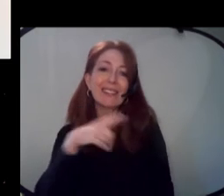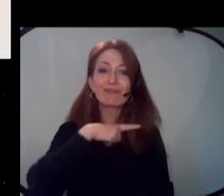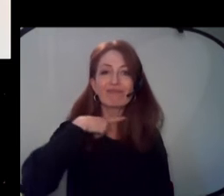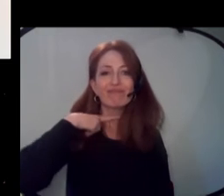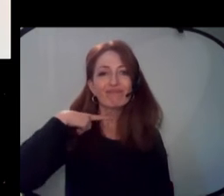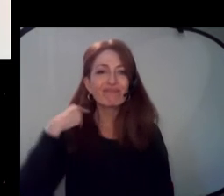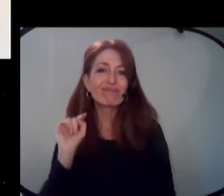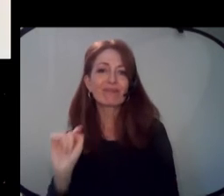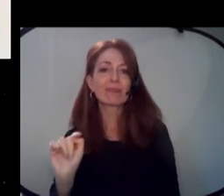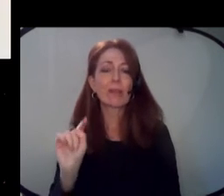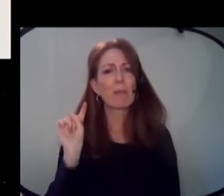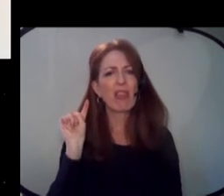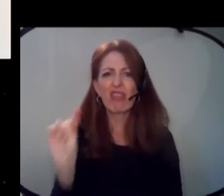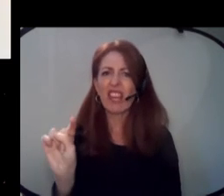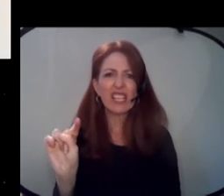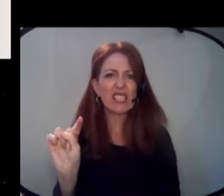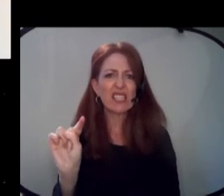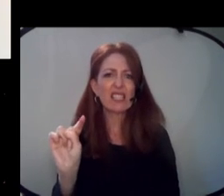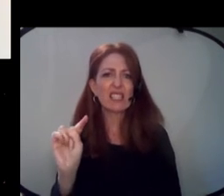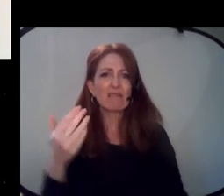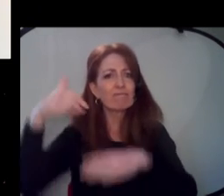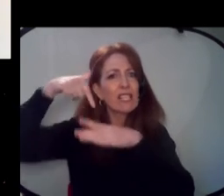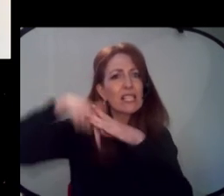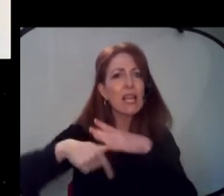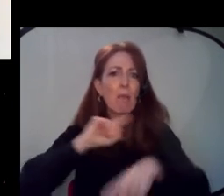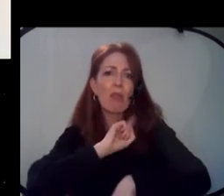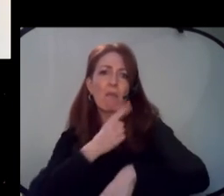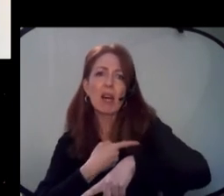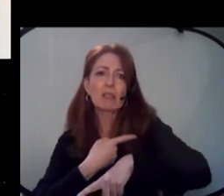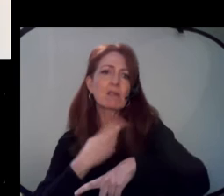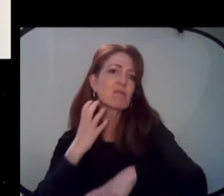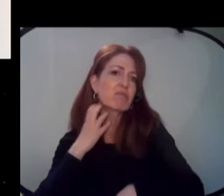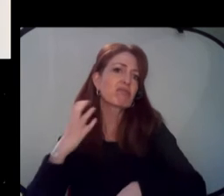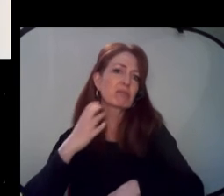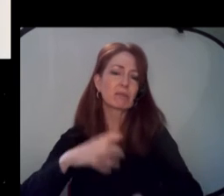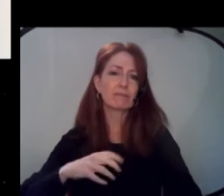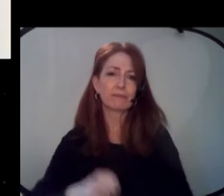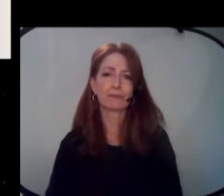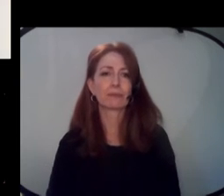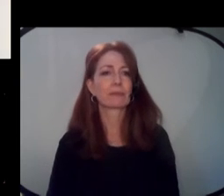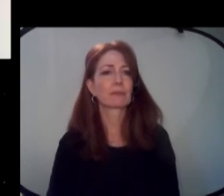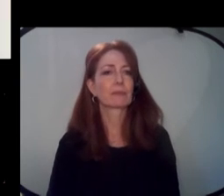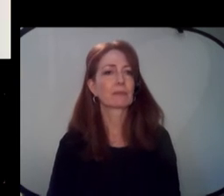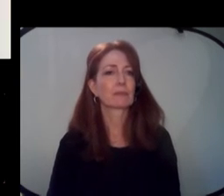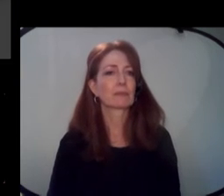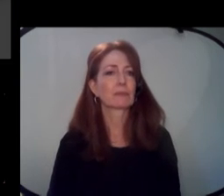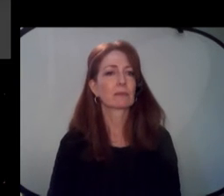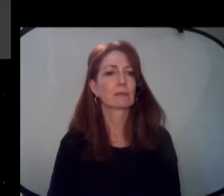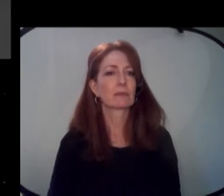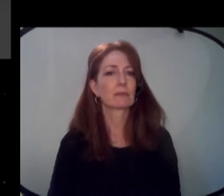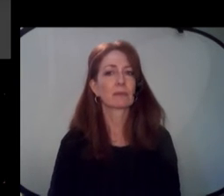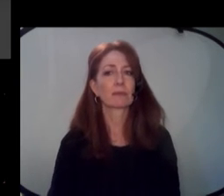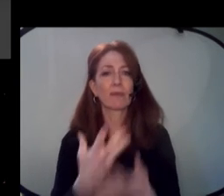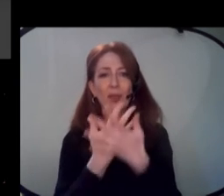really got this sense of the muscle that's needed to cut a guy's head off. And often